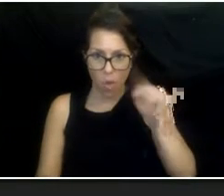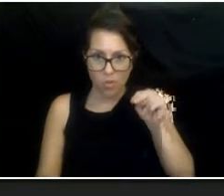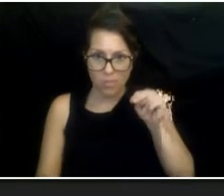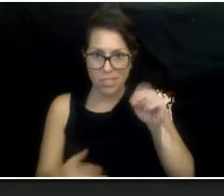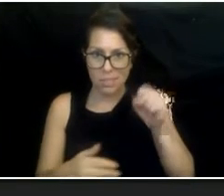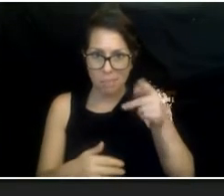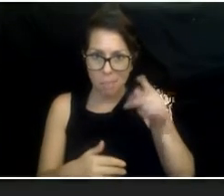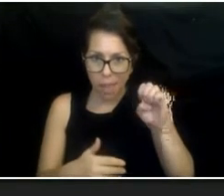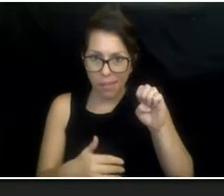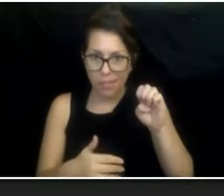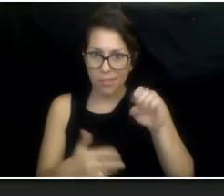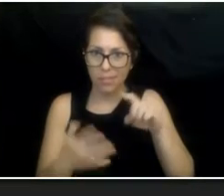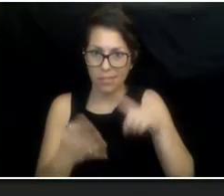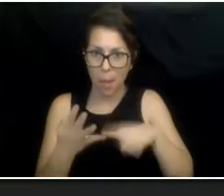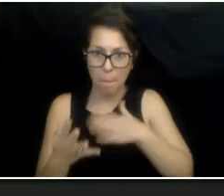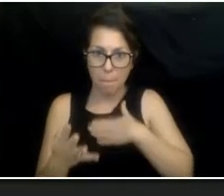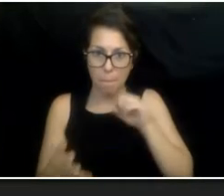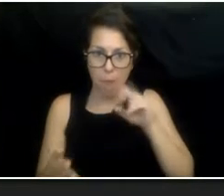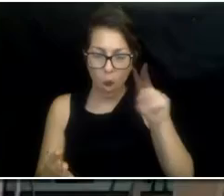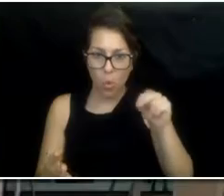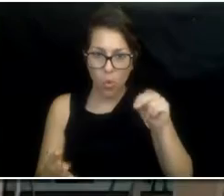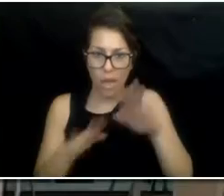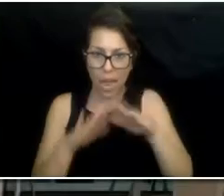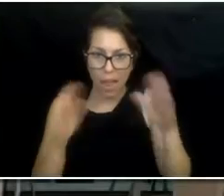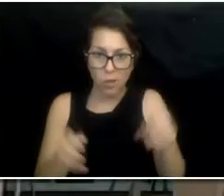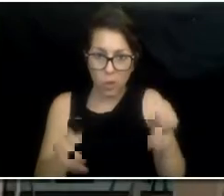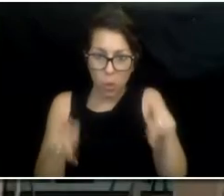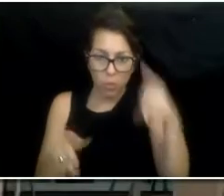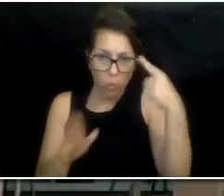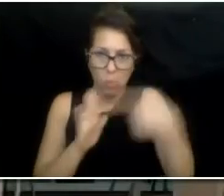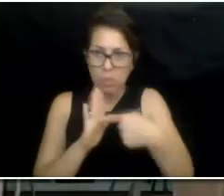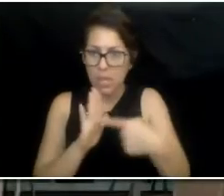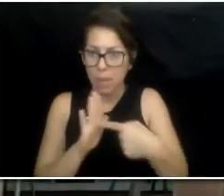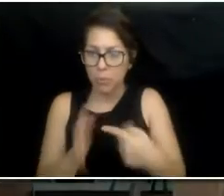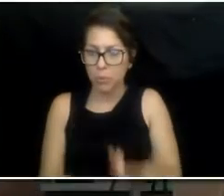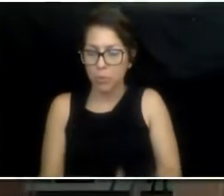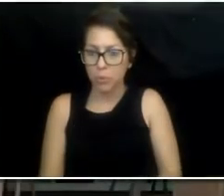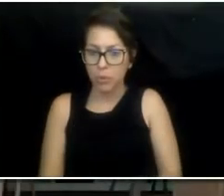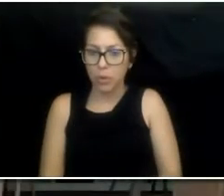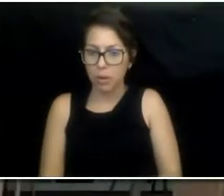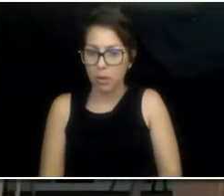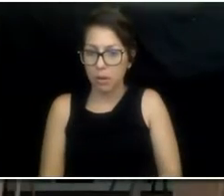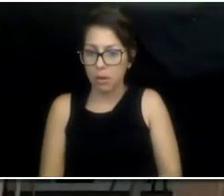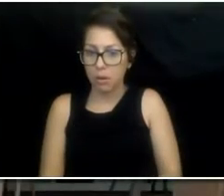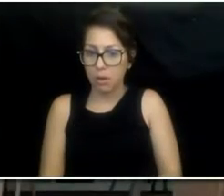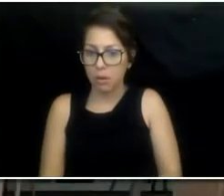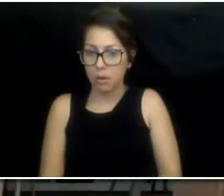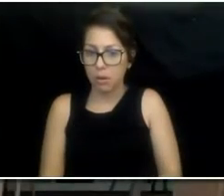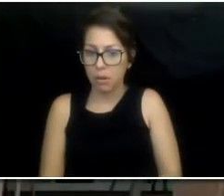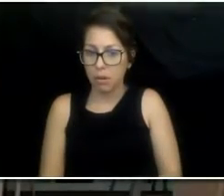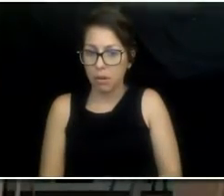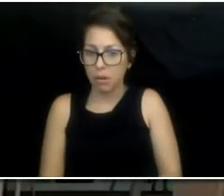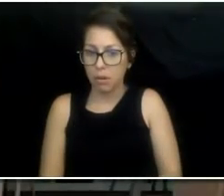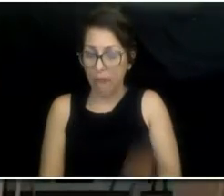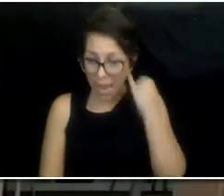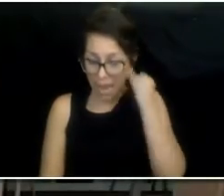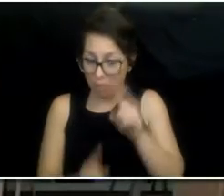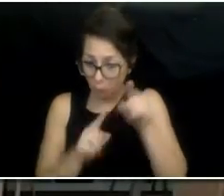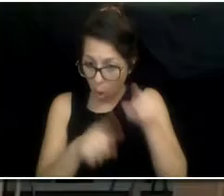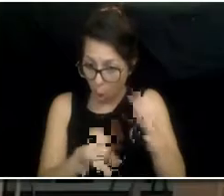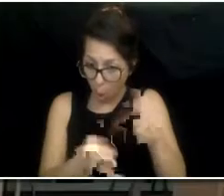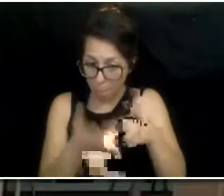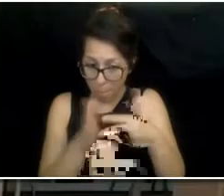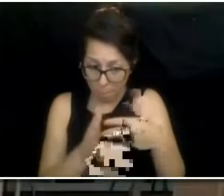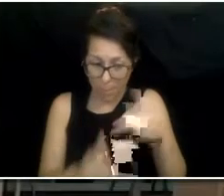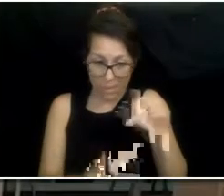covid circumstances sure thank you for the questions I was having a bit of difficulty the last couple of minutes uh unmuting so was not